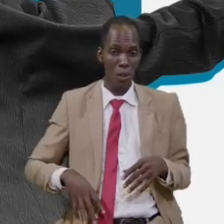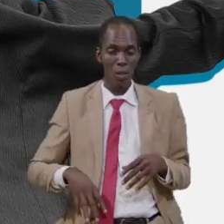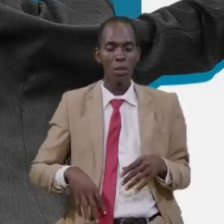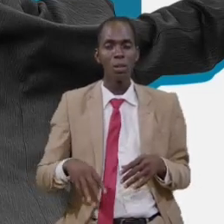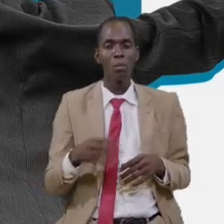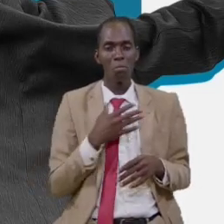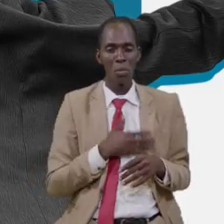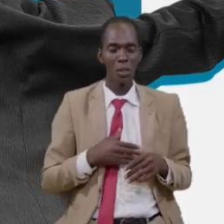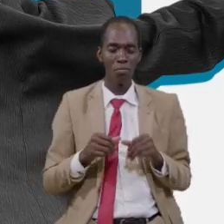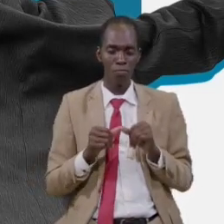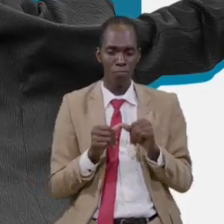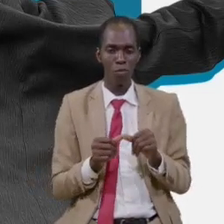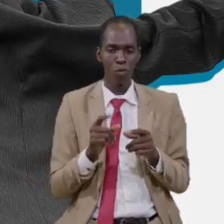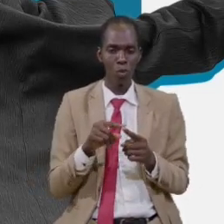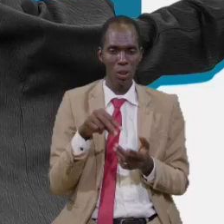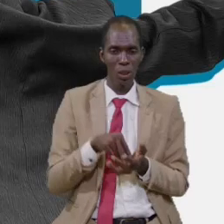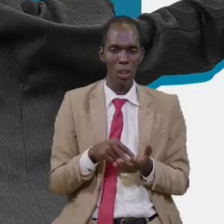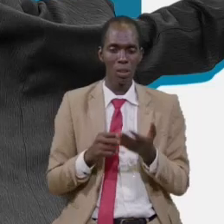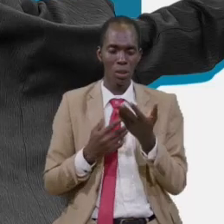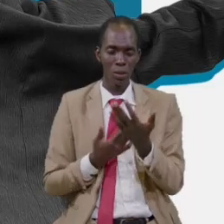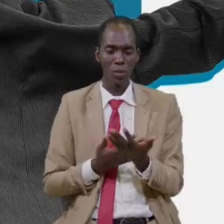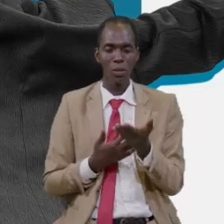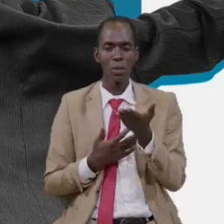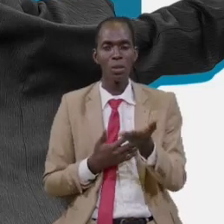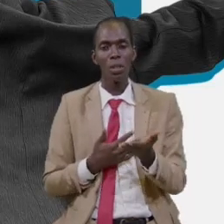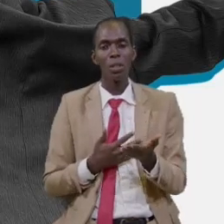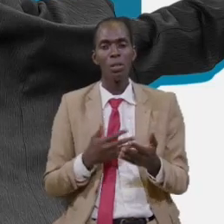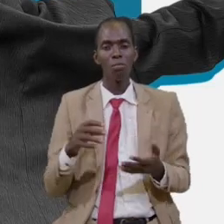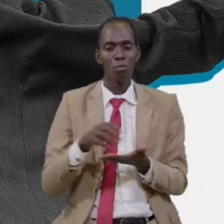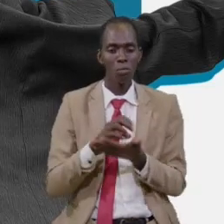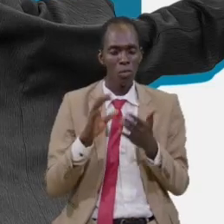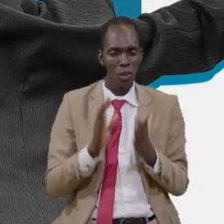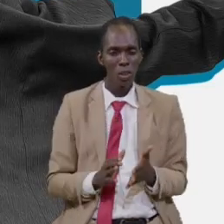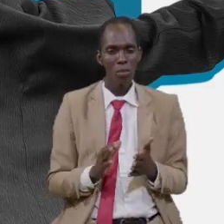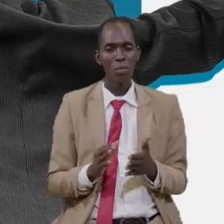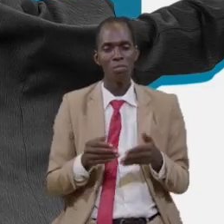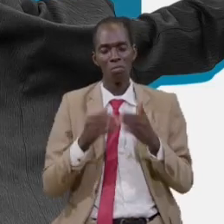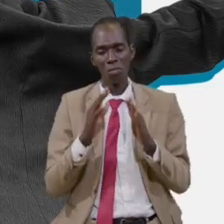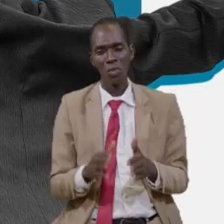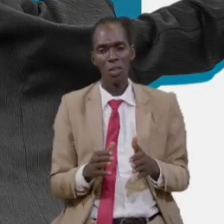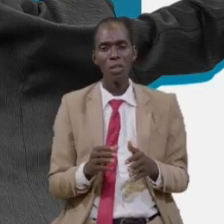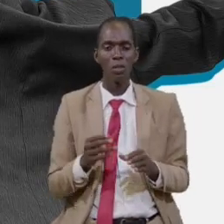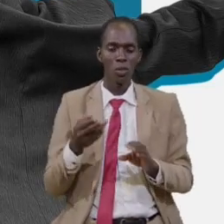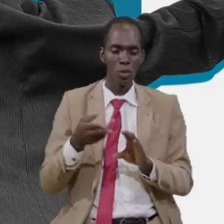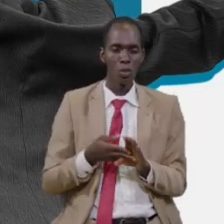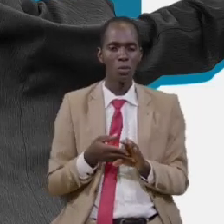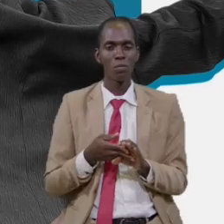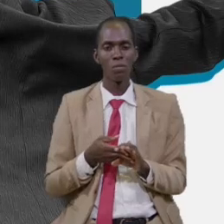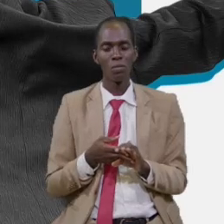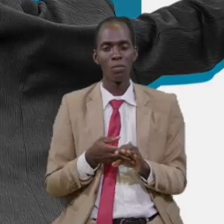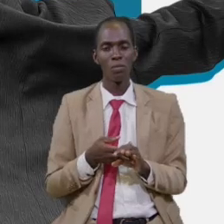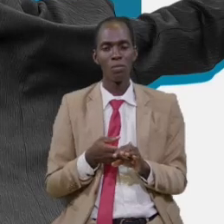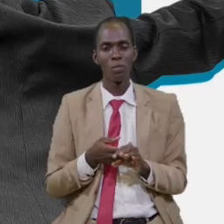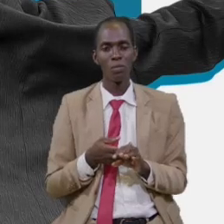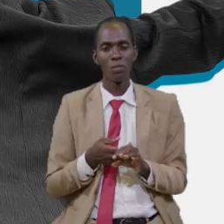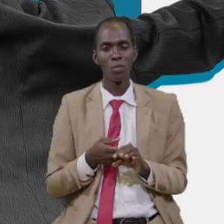Ushers, counselors, choristers, they are by you there. They'll give you a form. Feel free and